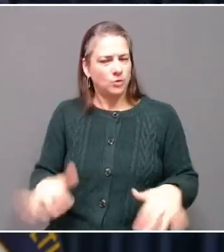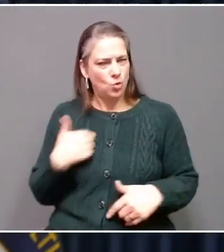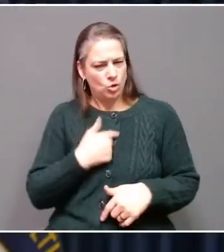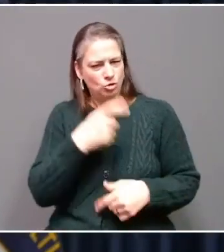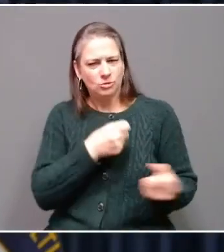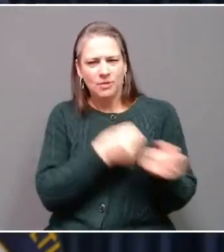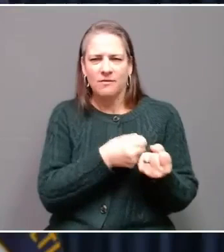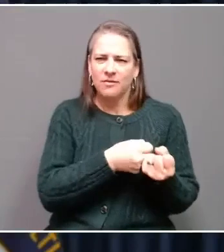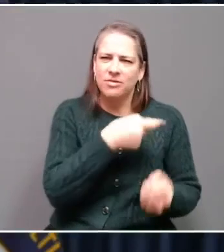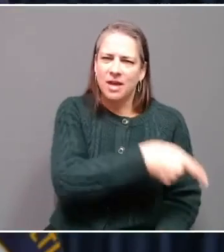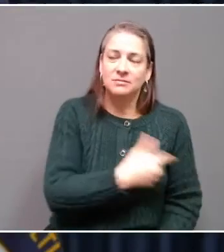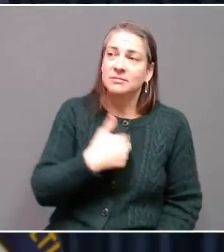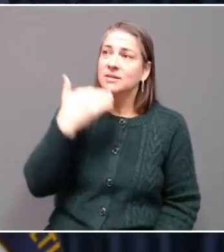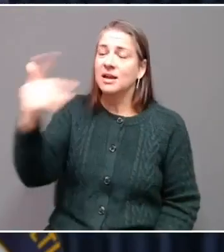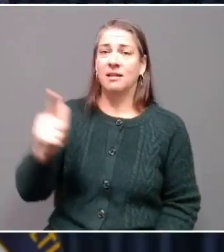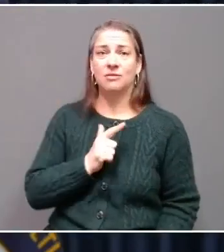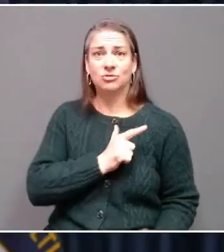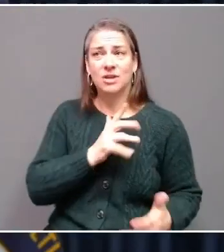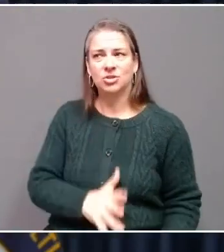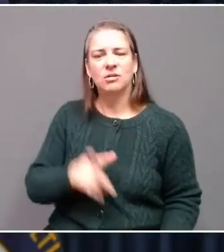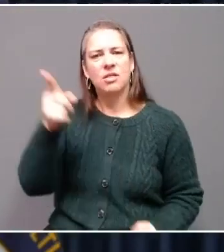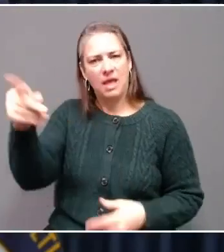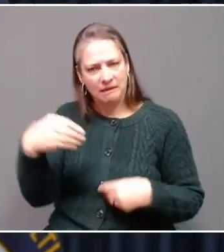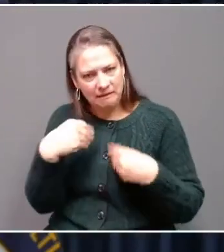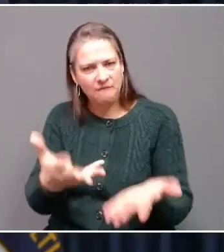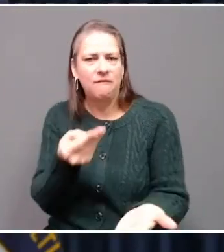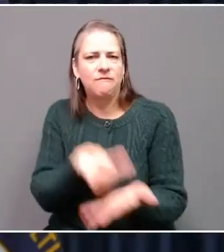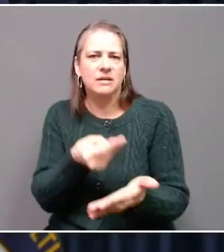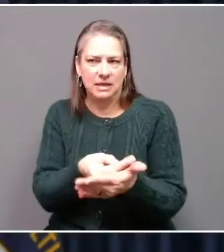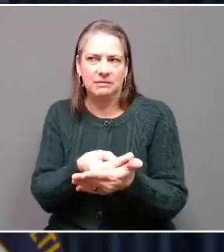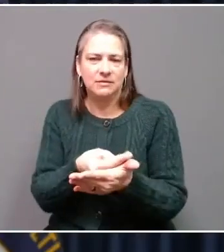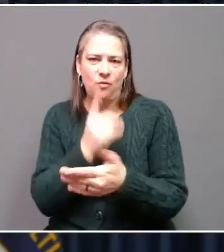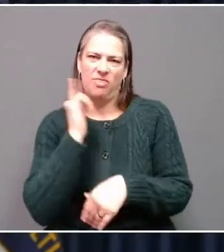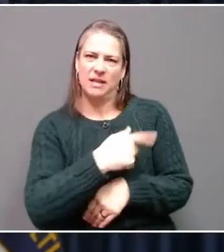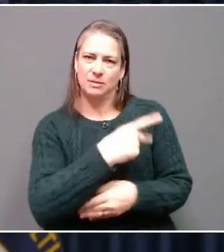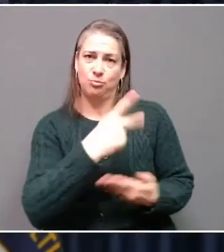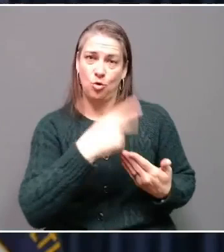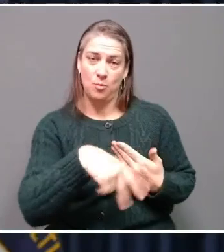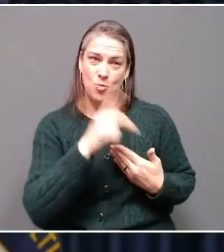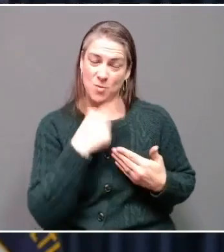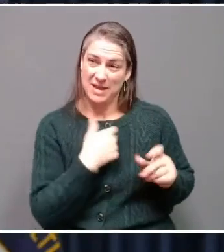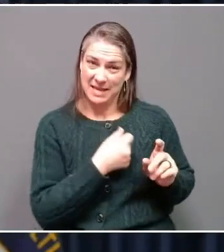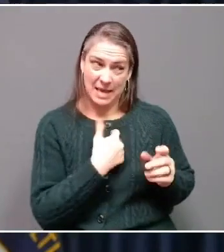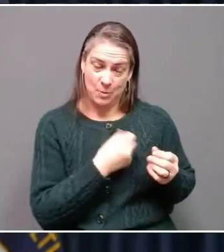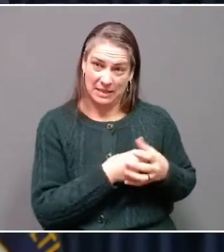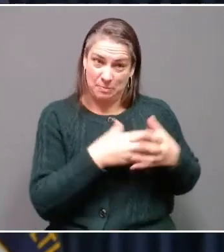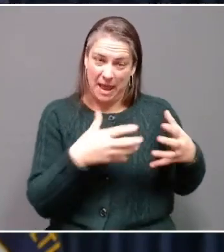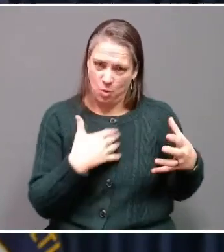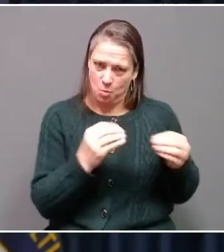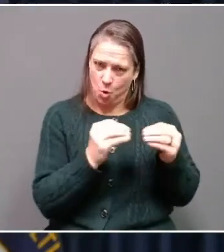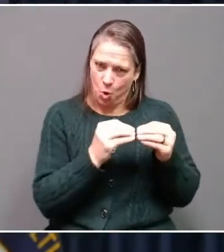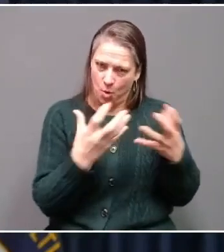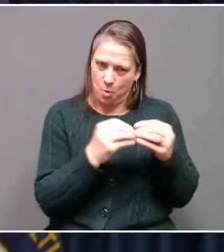providing some extra funding in the last budget to this program. We can't wait to expand it more and elsewhere. All right, yesterday